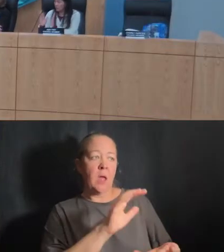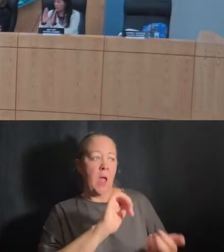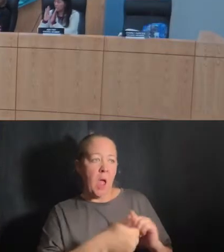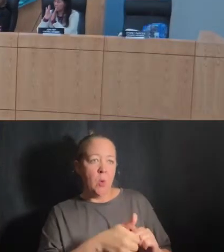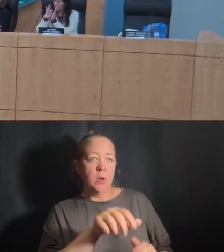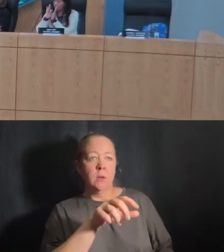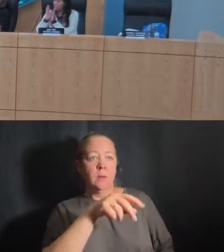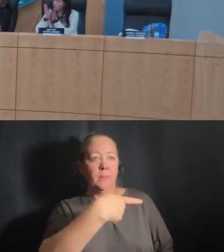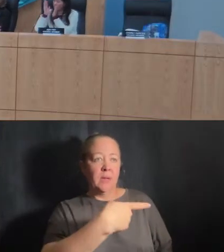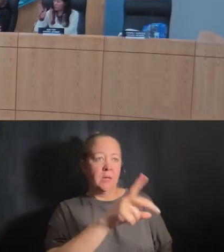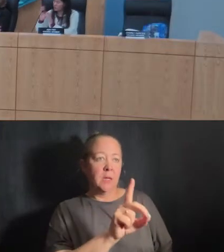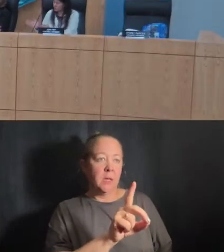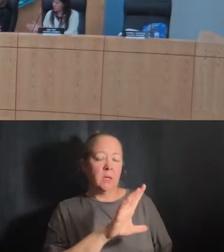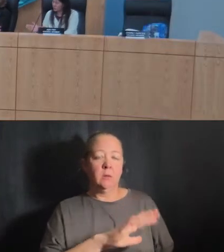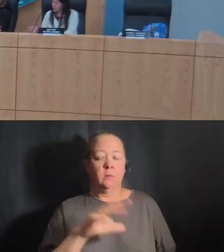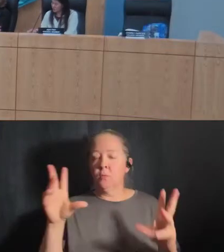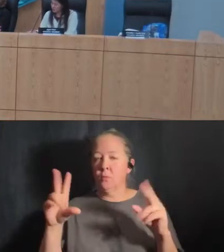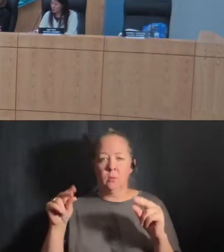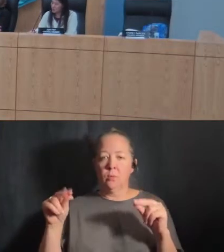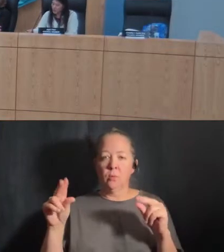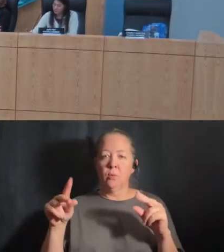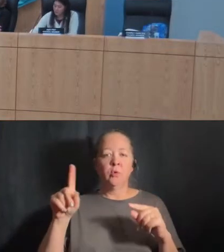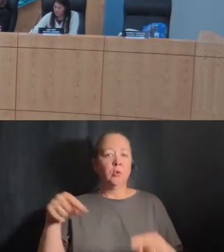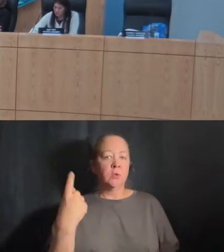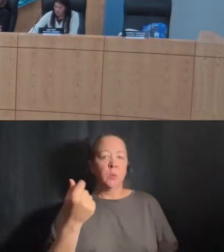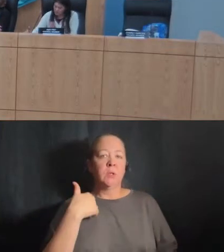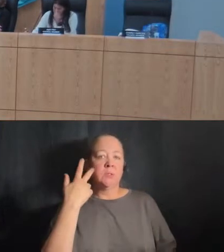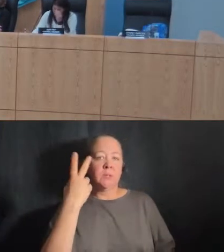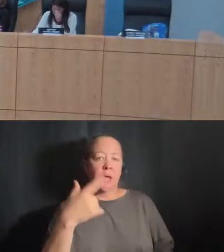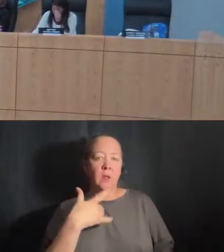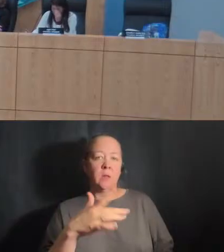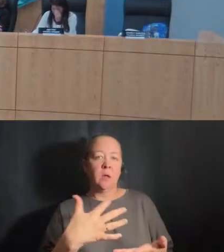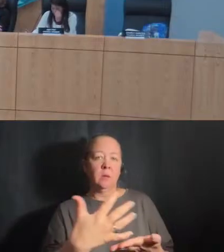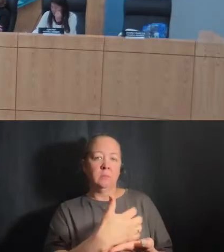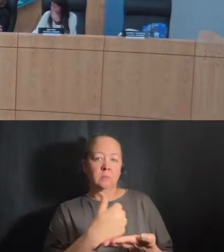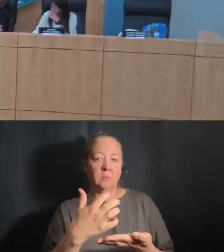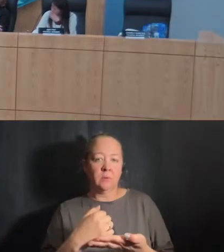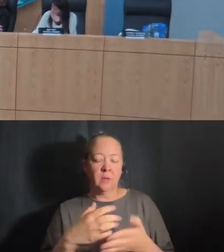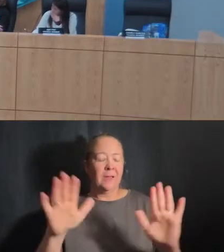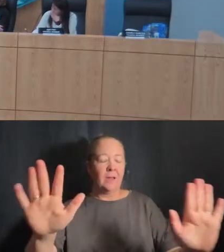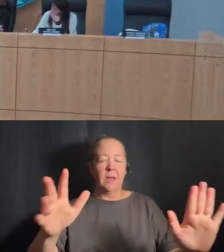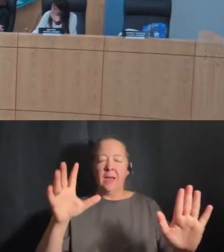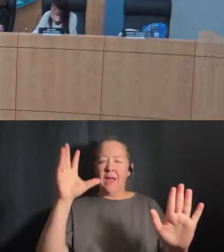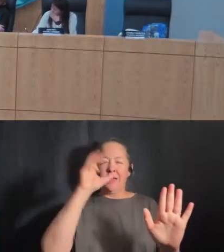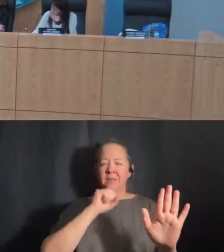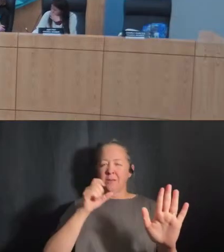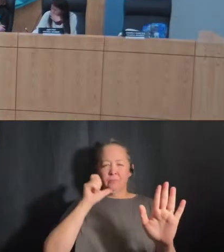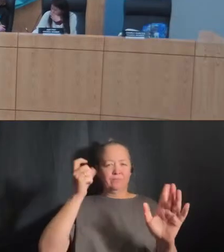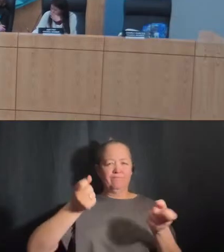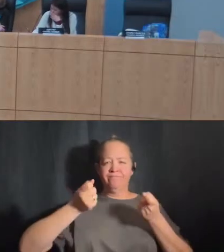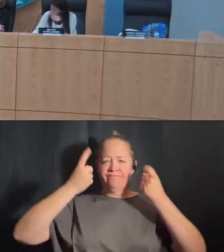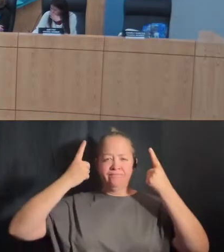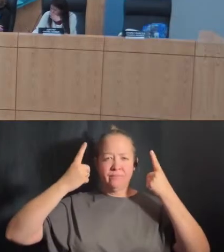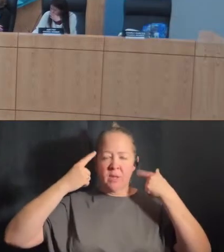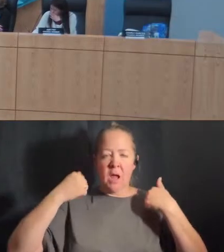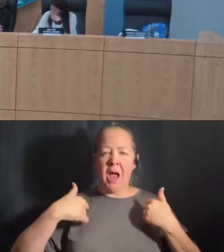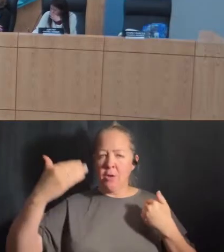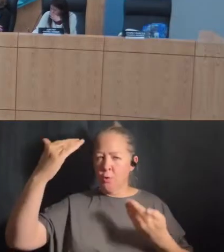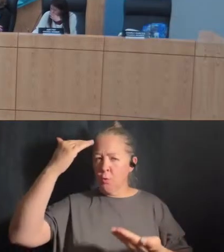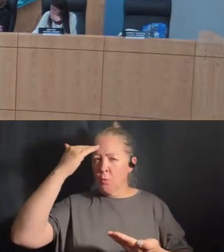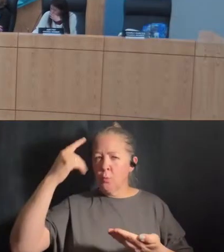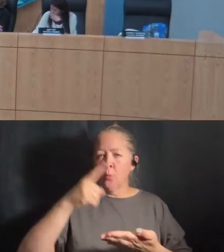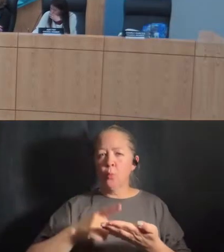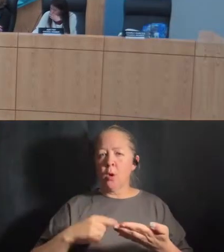to see what the revenue numbers would look like. Okay. But I guess I don't understand that request. I know what the revenue number is. It will